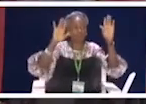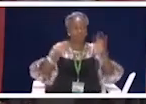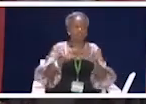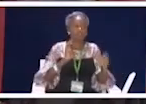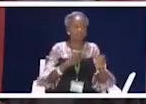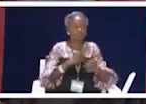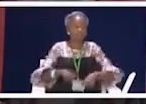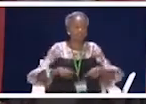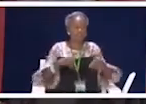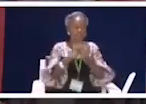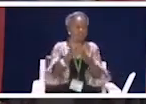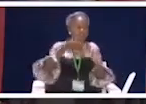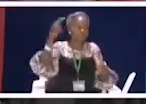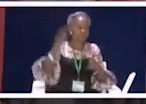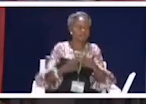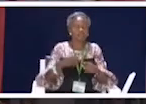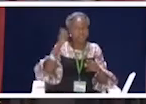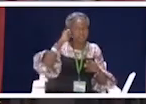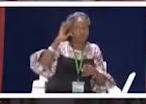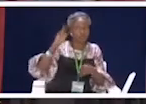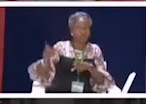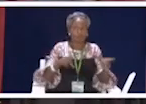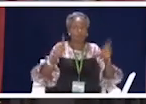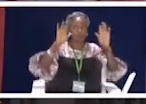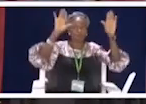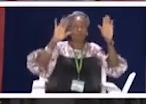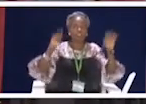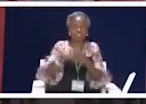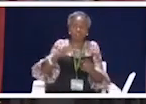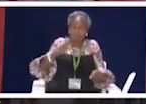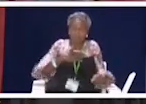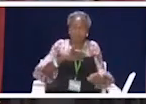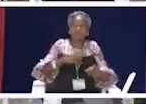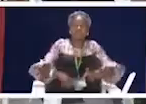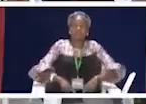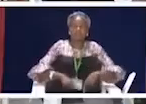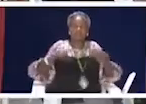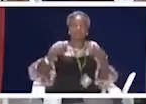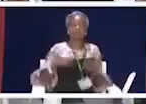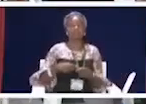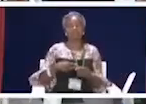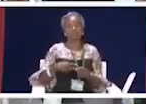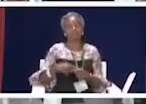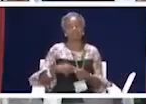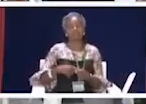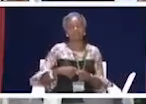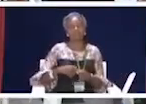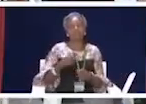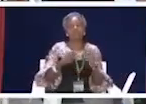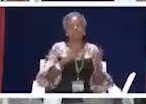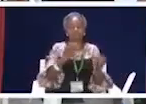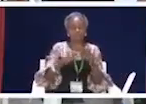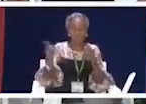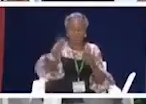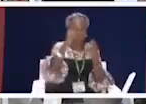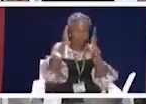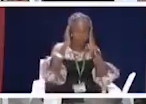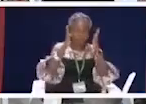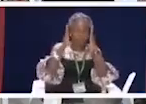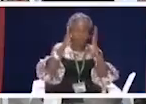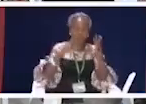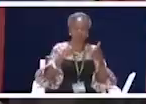lives. He's going to perform wonders in my life. But I want you to pay attention, please, to